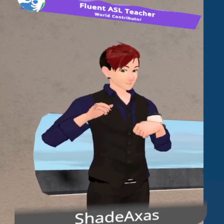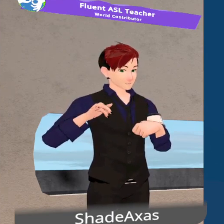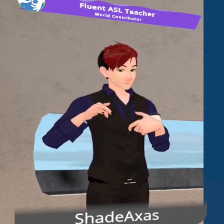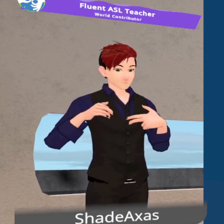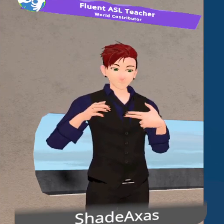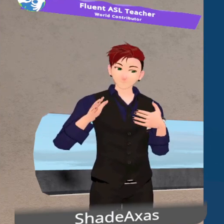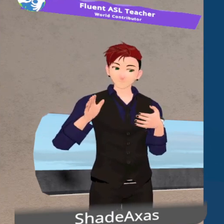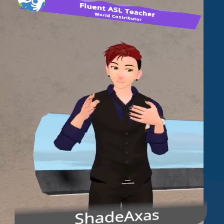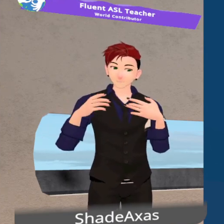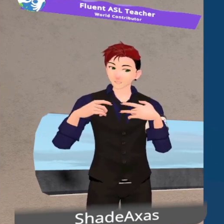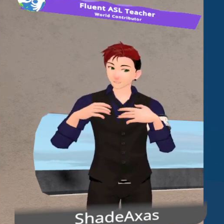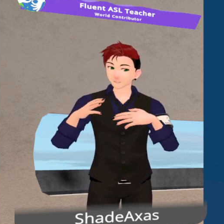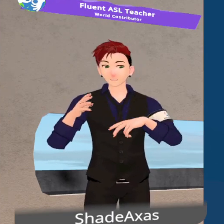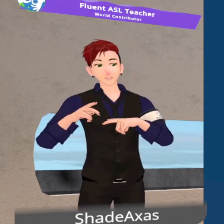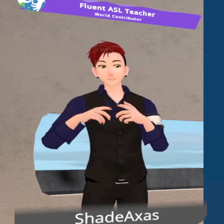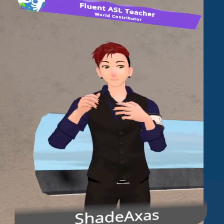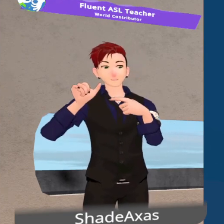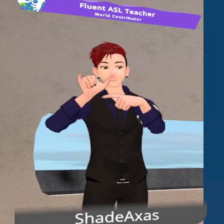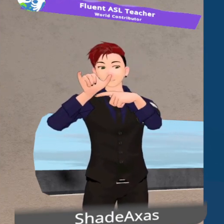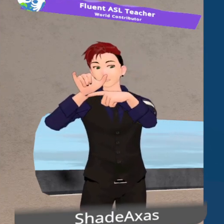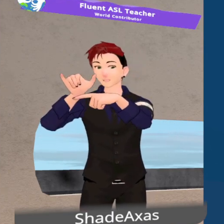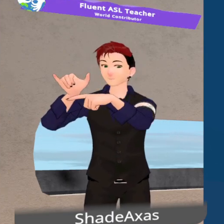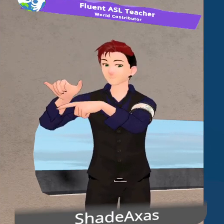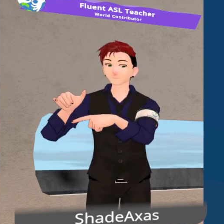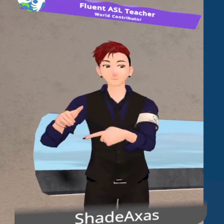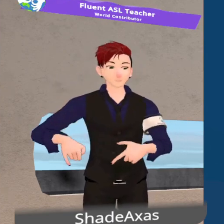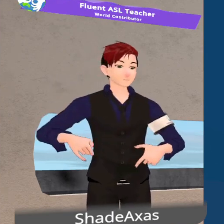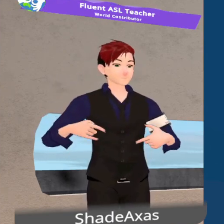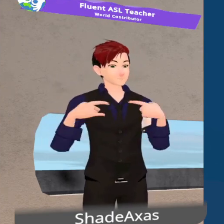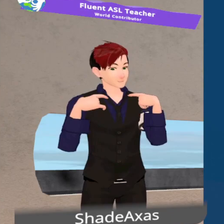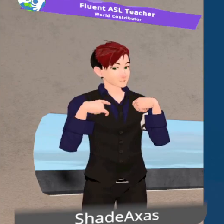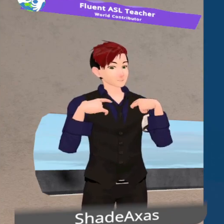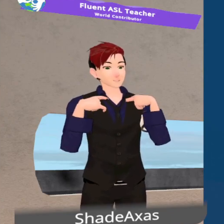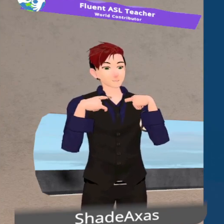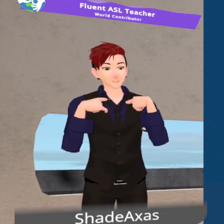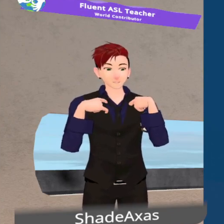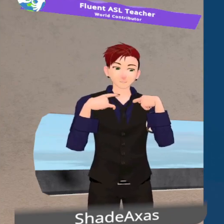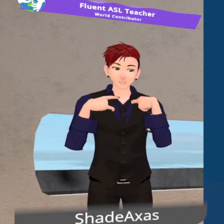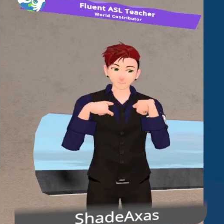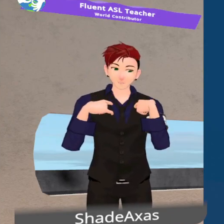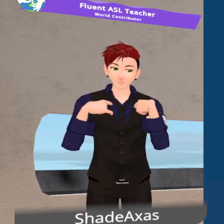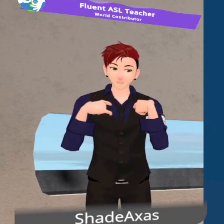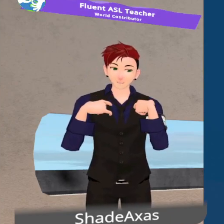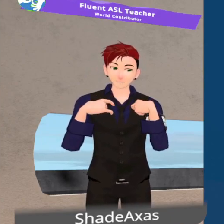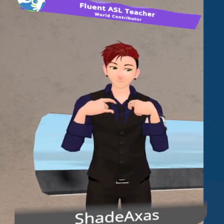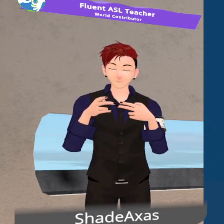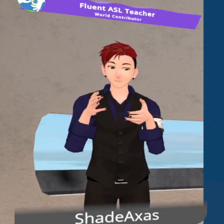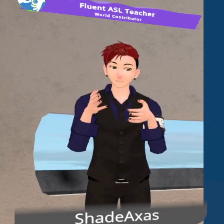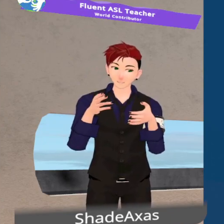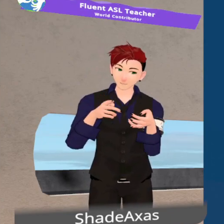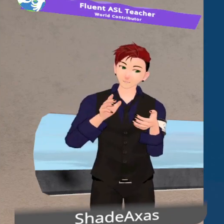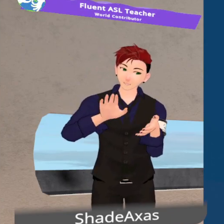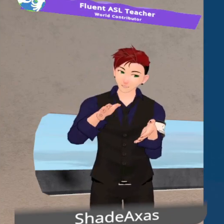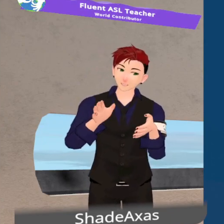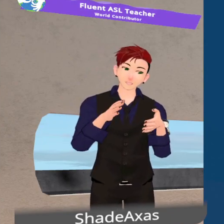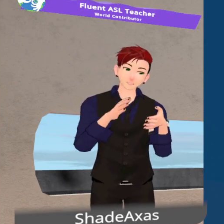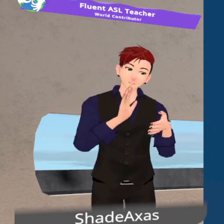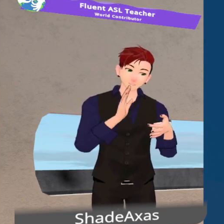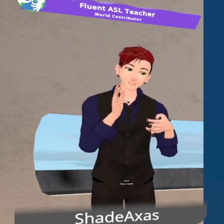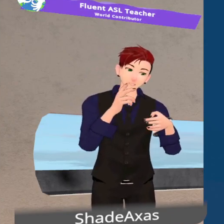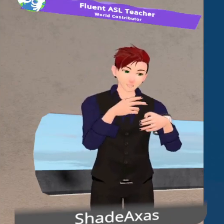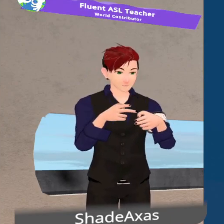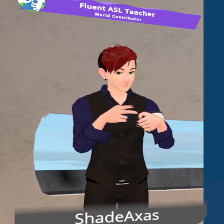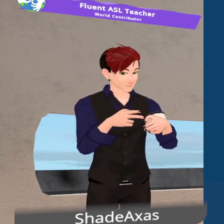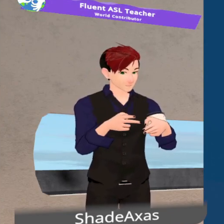muscle dysfunction. I can't remember the full word of it, but something on their vocal cords that they can kind